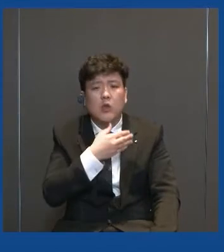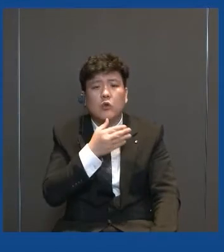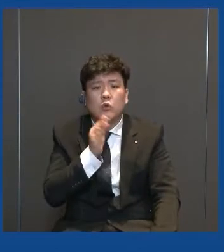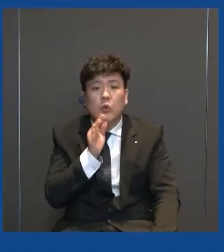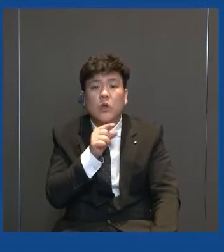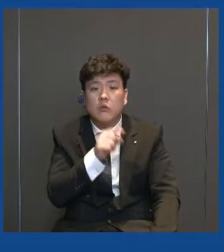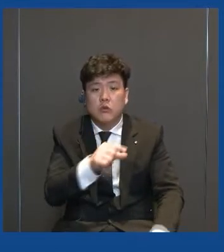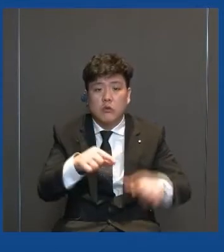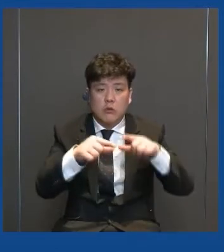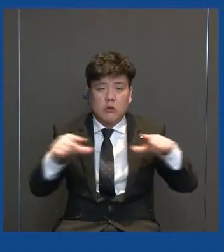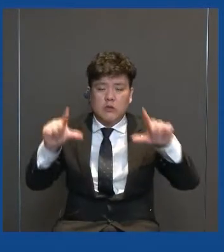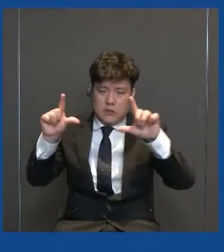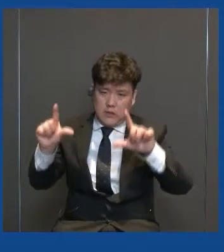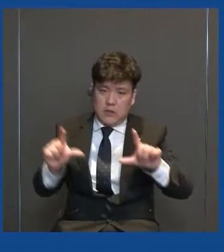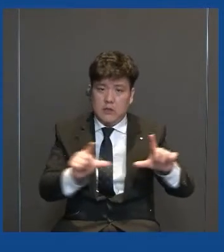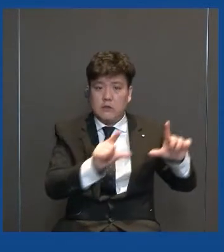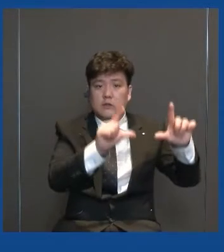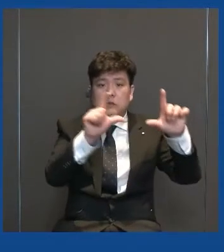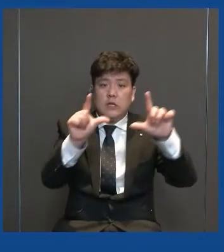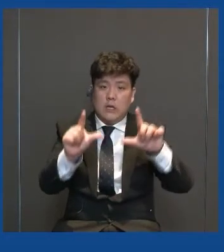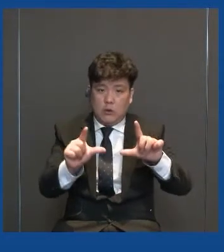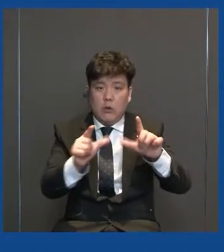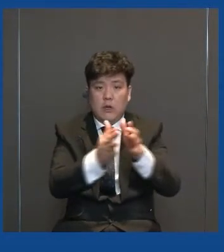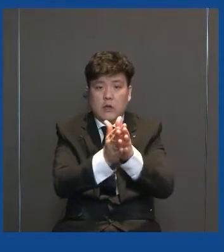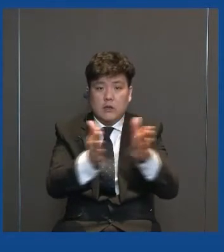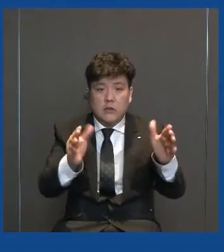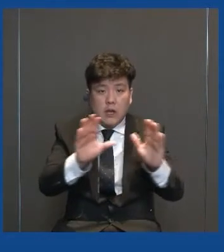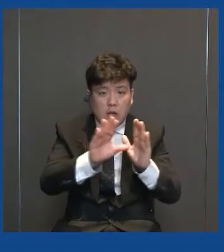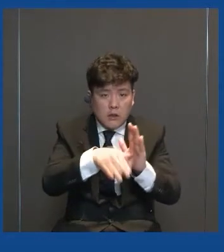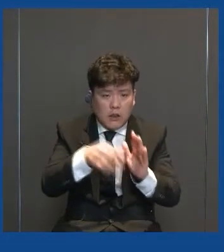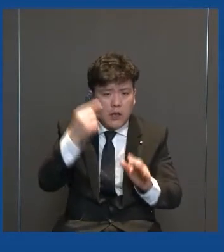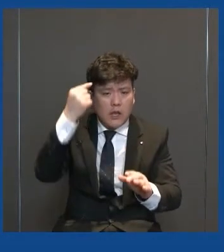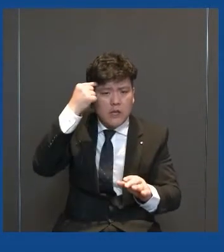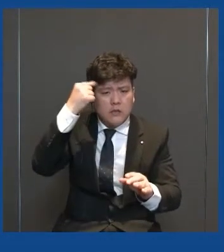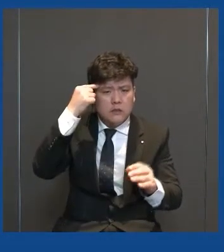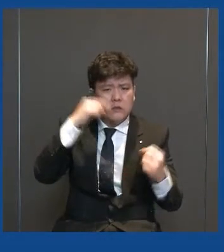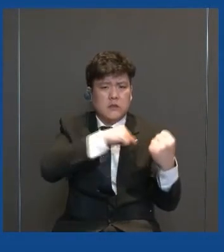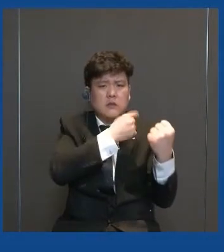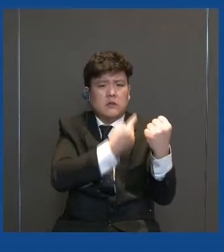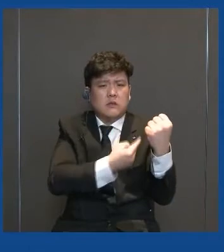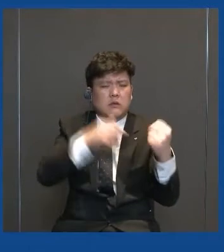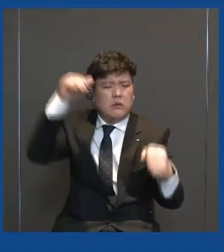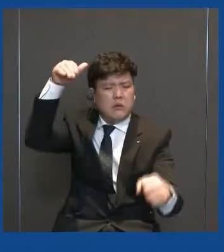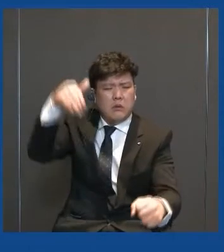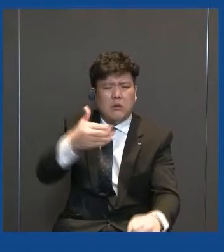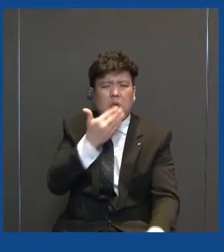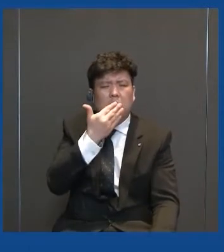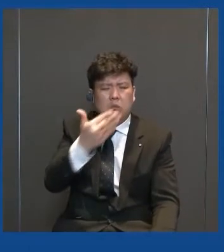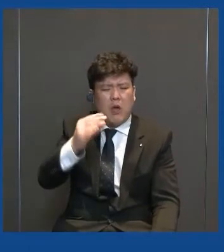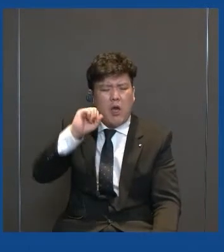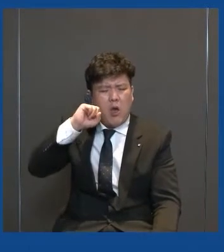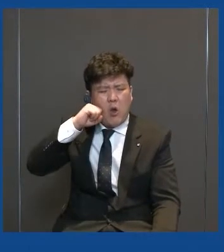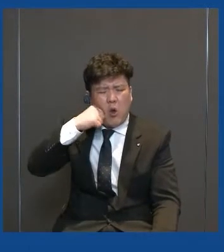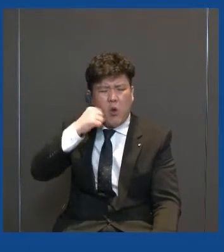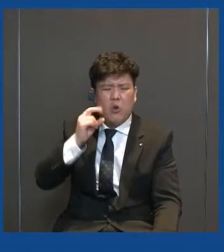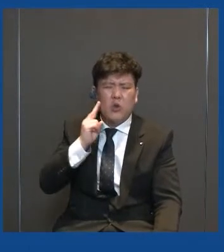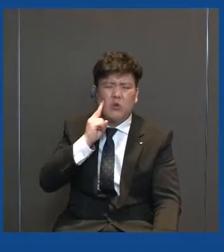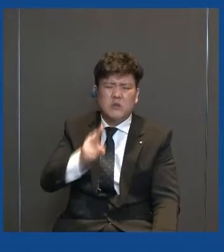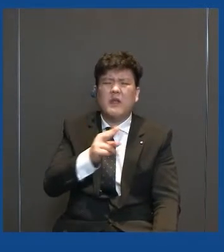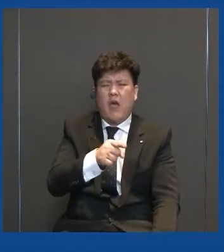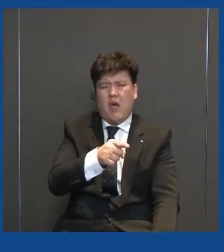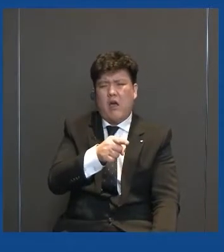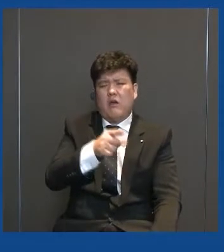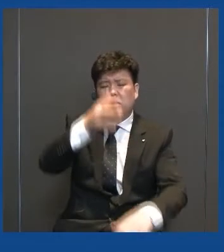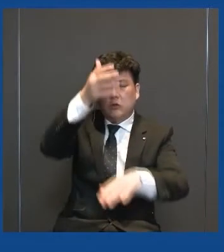In addition, older people with dementia have been at higher risk as well as they have had difficulties protecting themselves